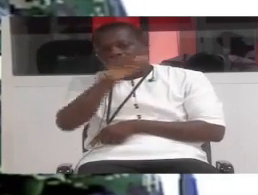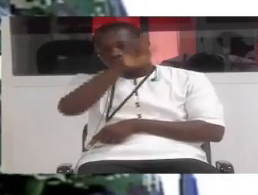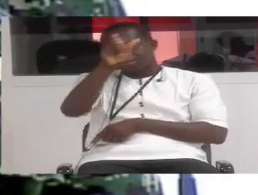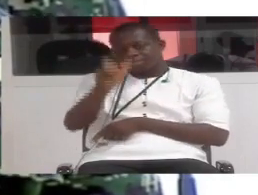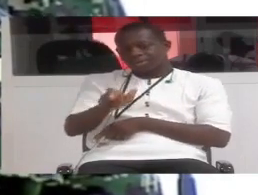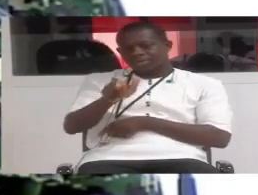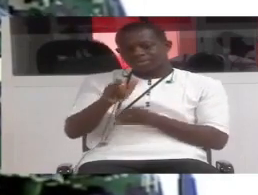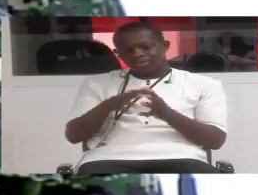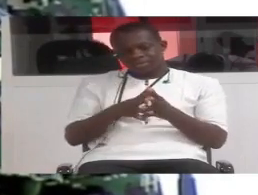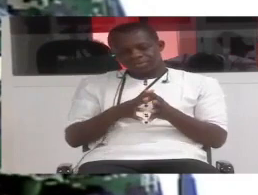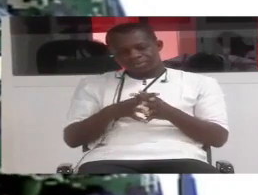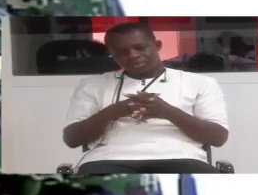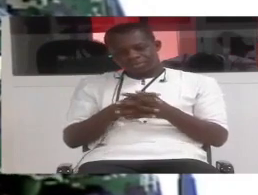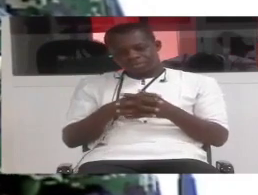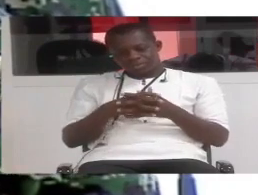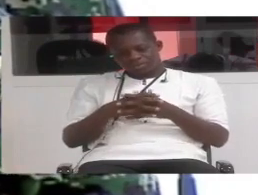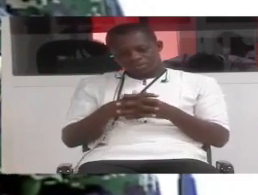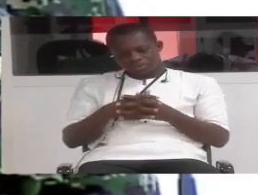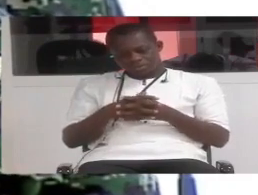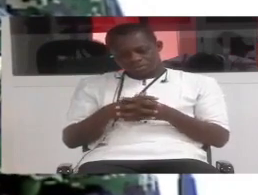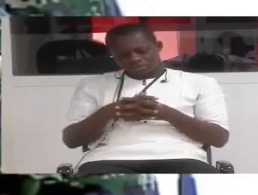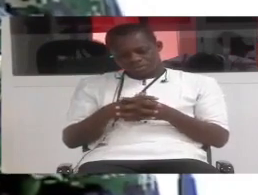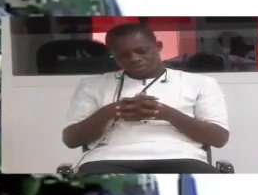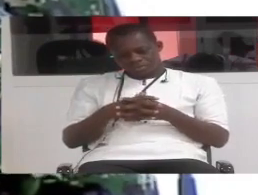Ndax benen kenen ki xam nga turam?